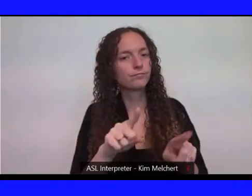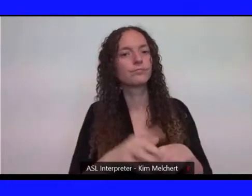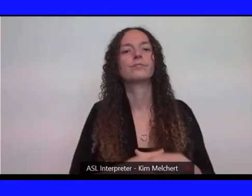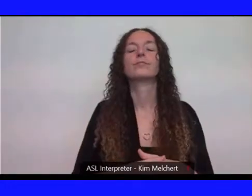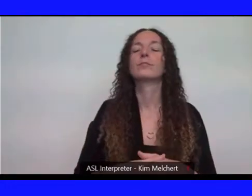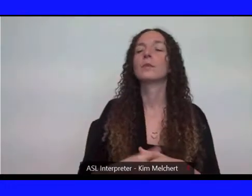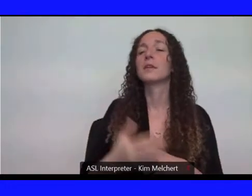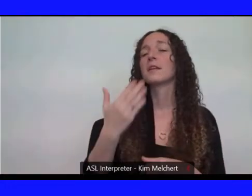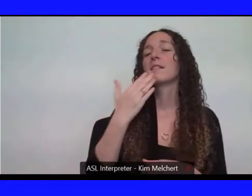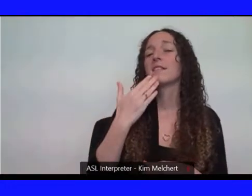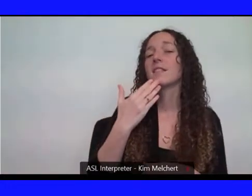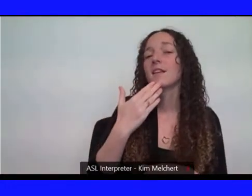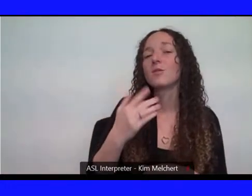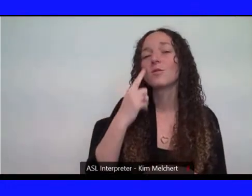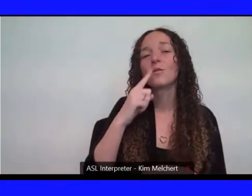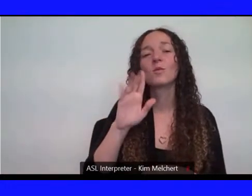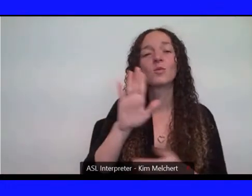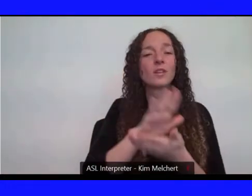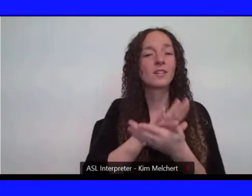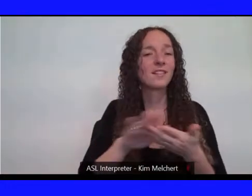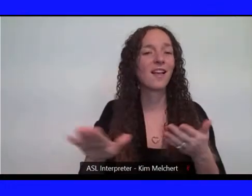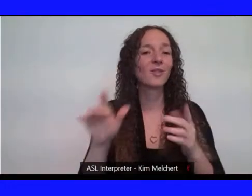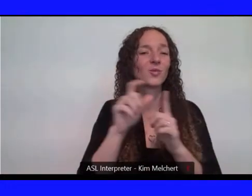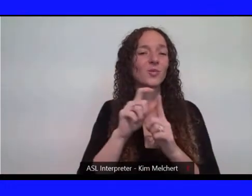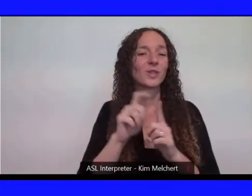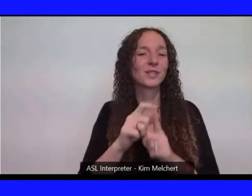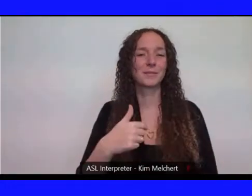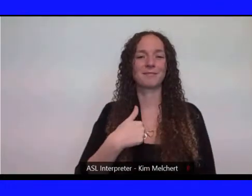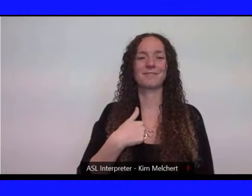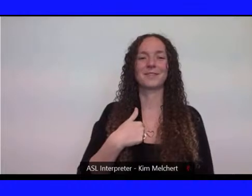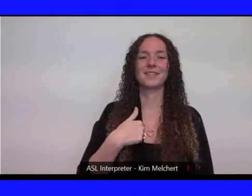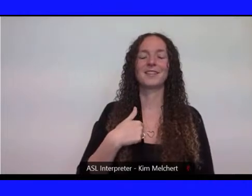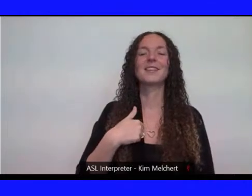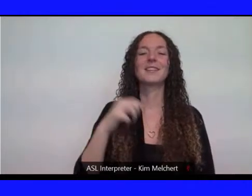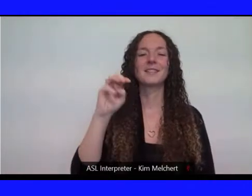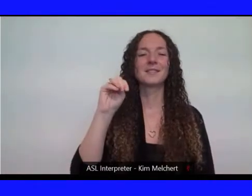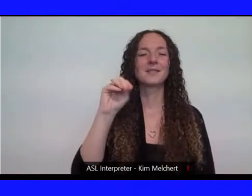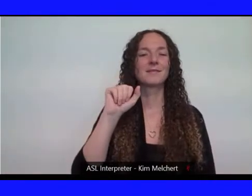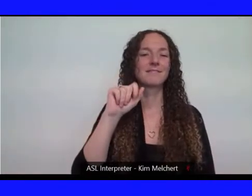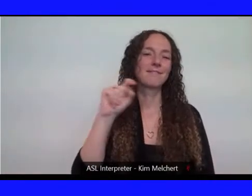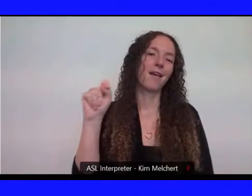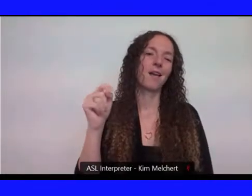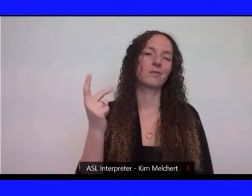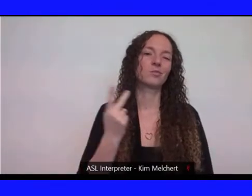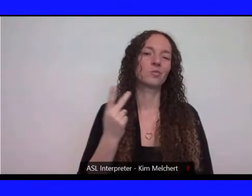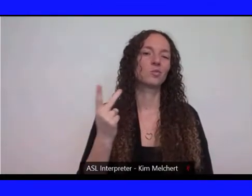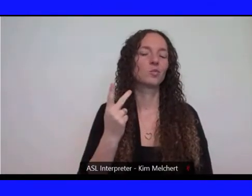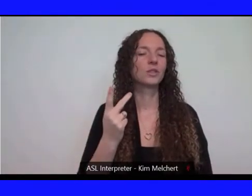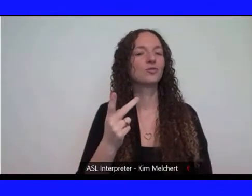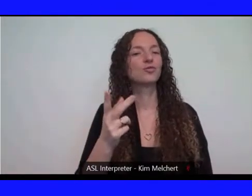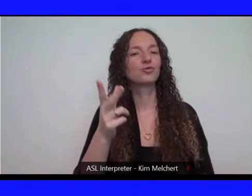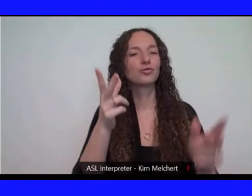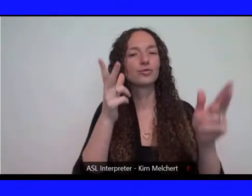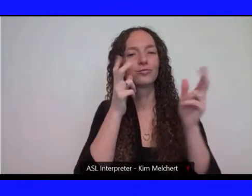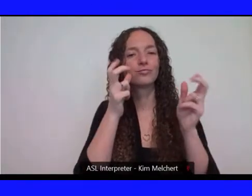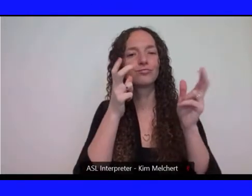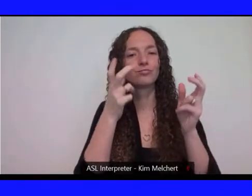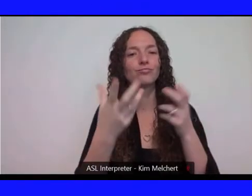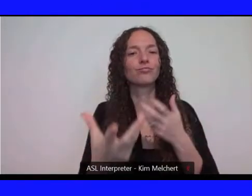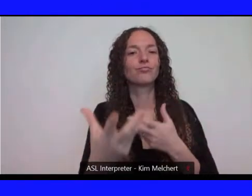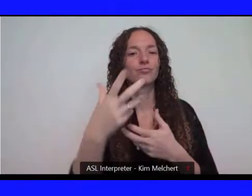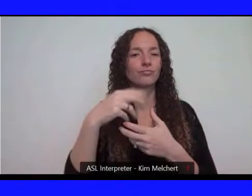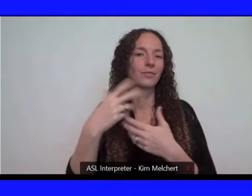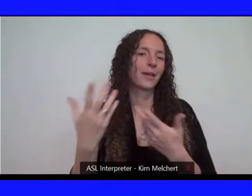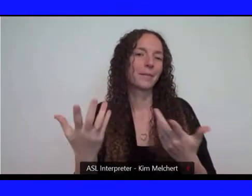We're just the ones that are sharing the message. So, but I appreciate the kind words. Thank you, Eric.